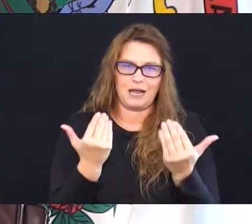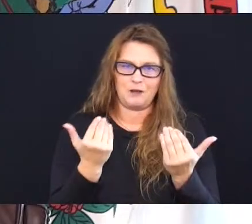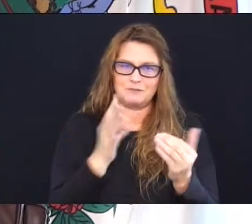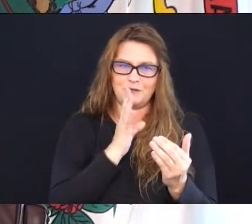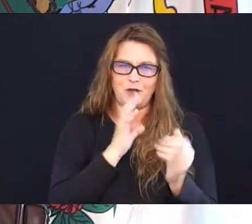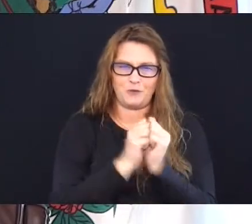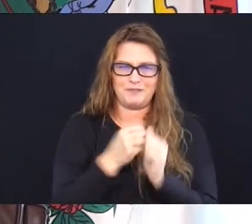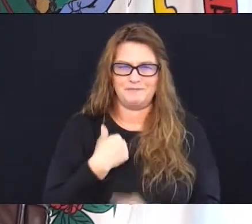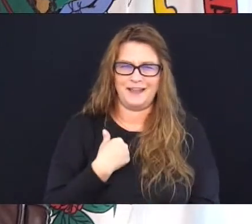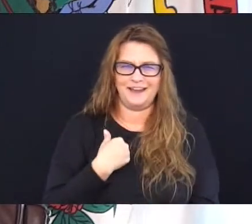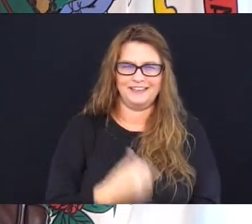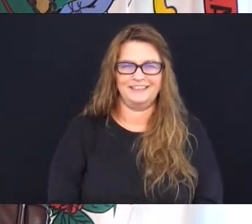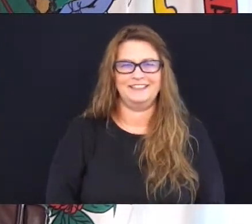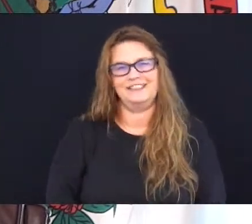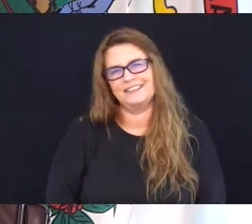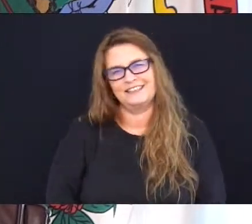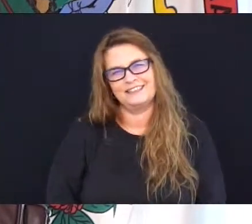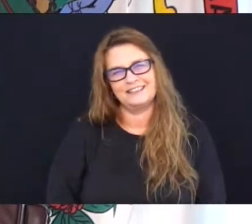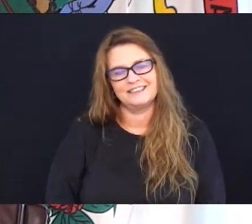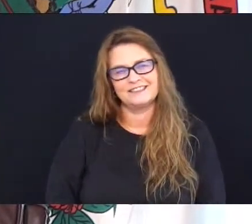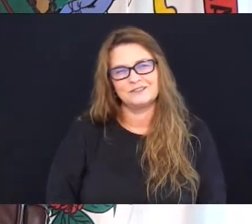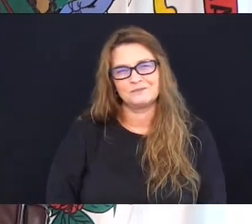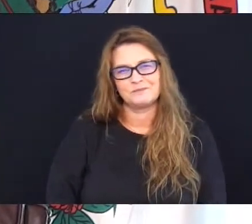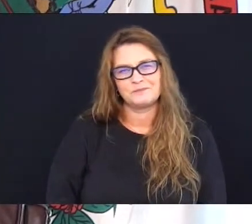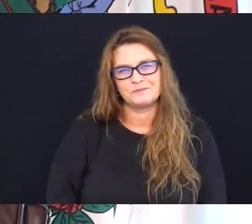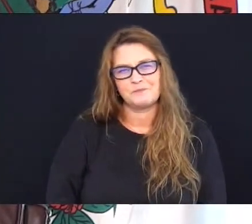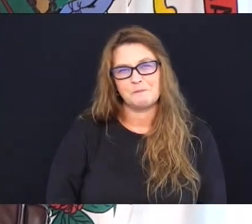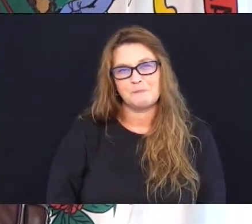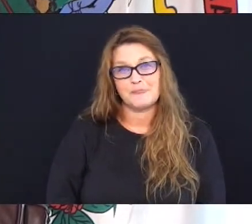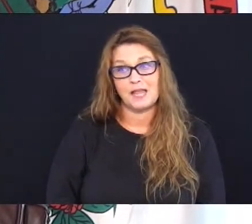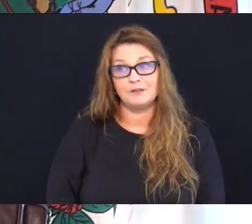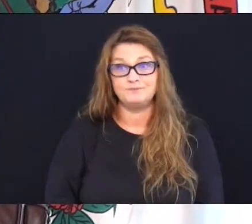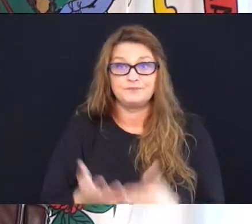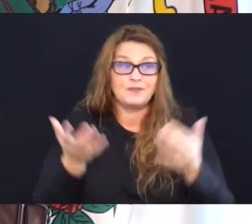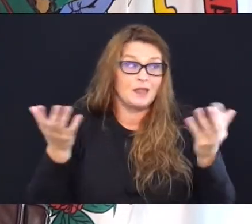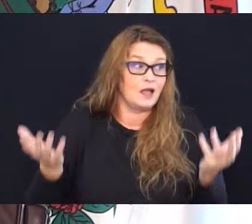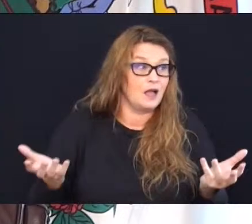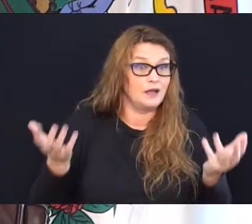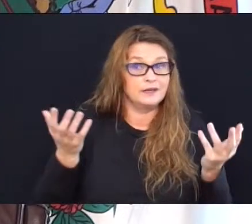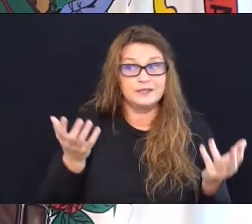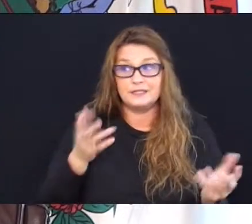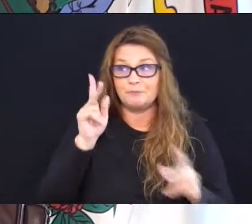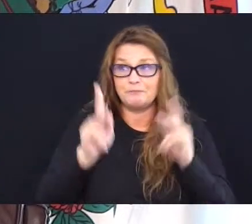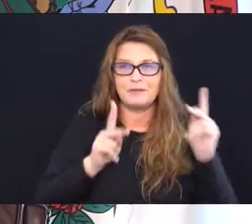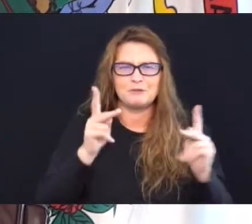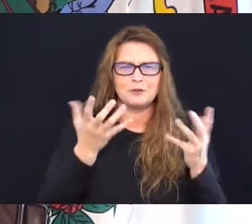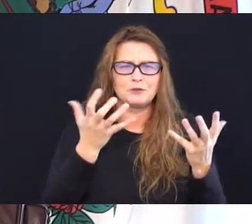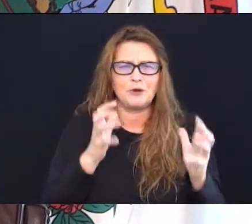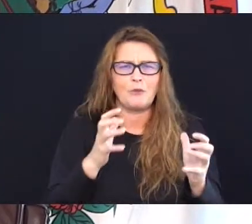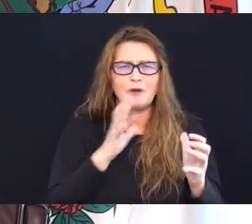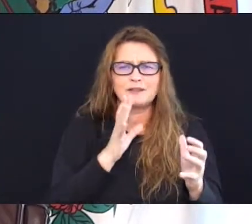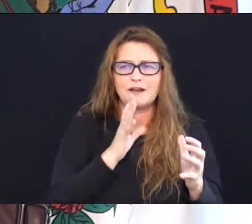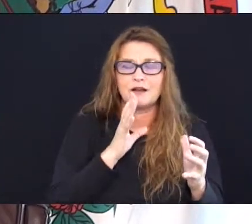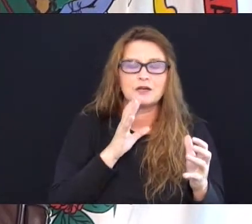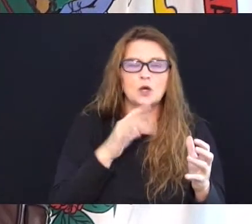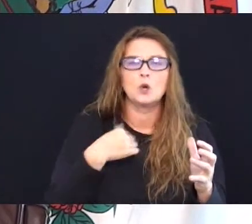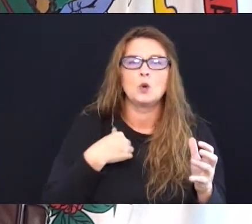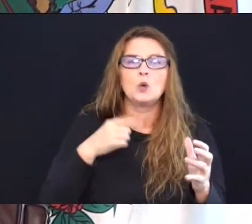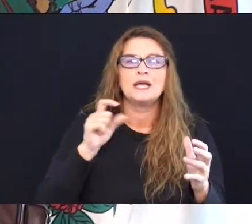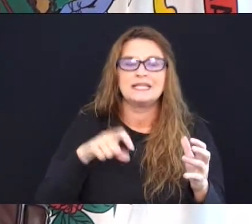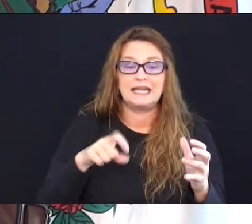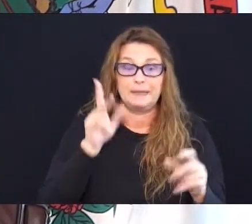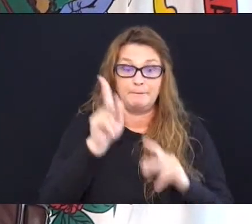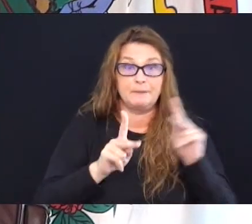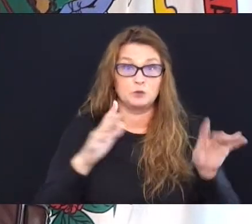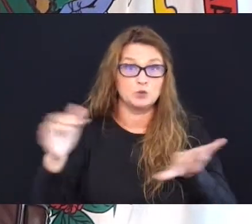but just to say, well, I don't have anybody interested in doing this or that and everything else. We need people to lead too,